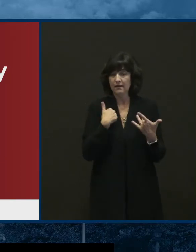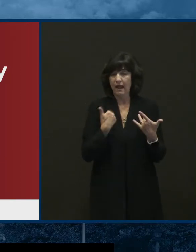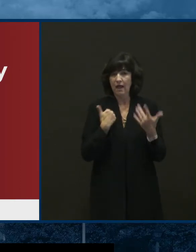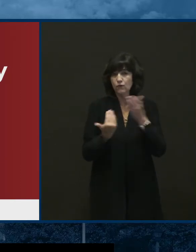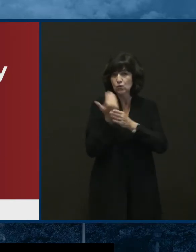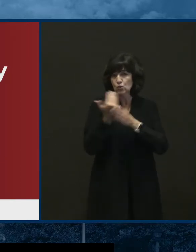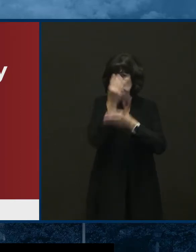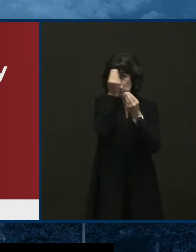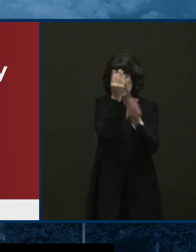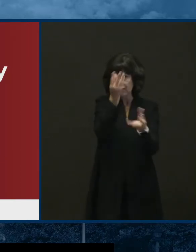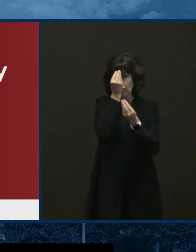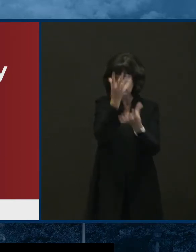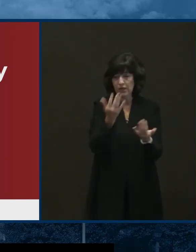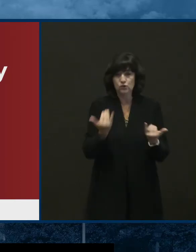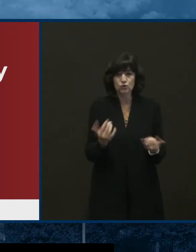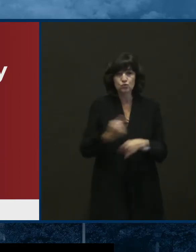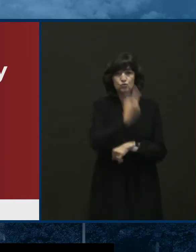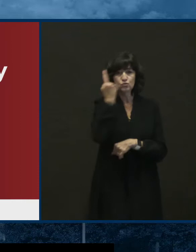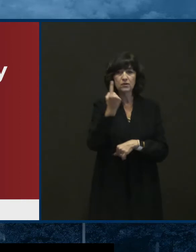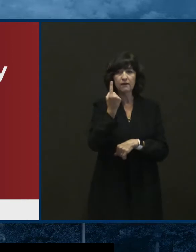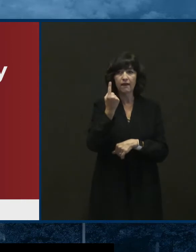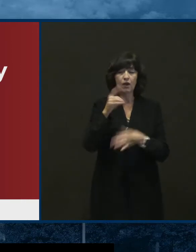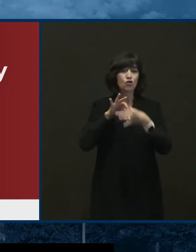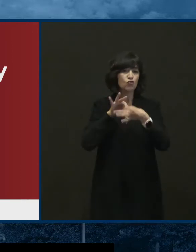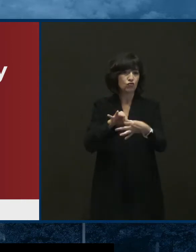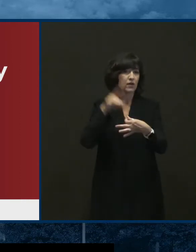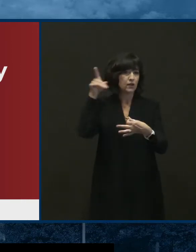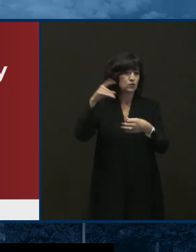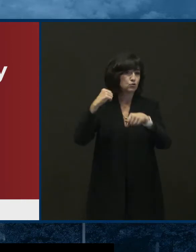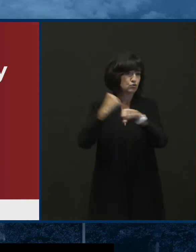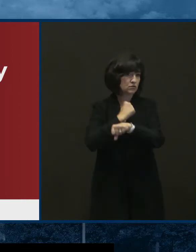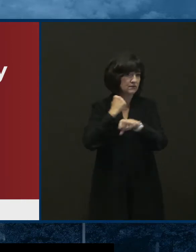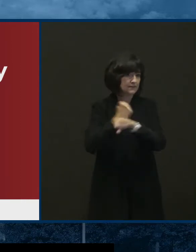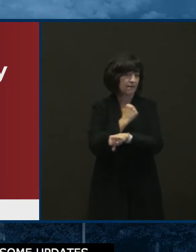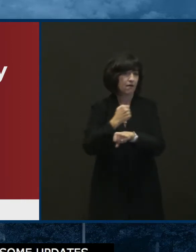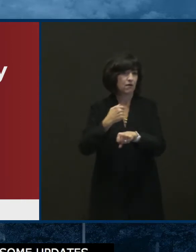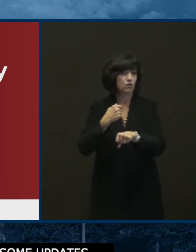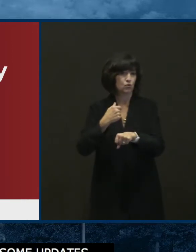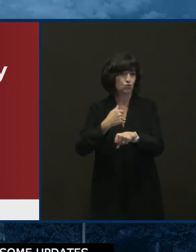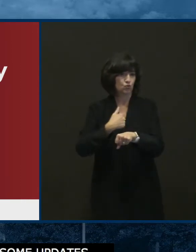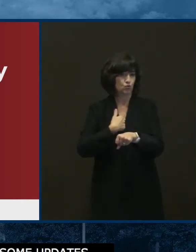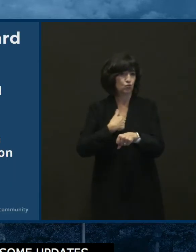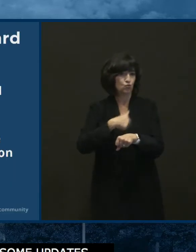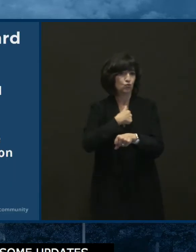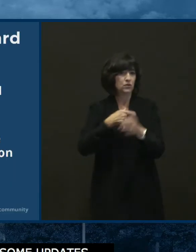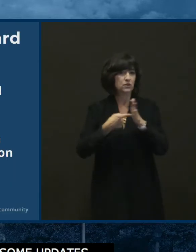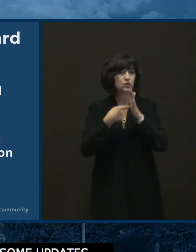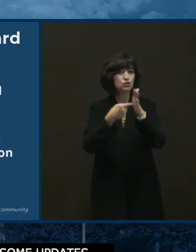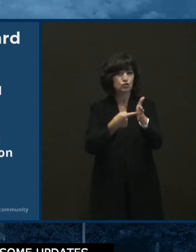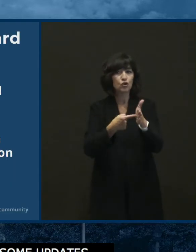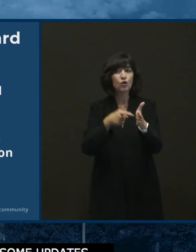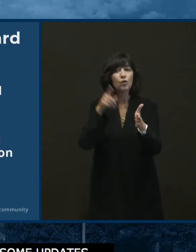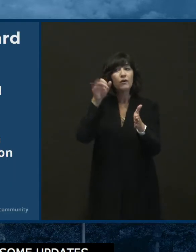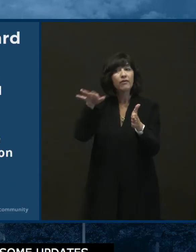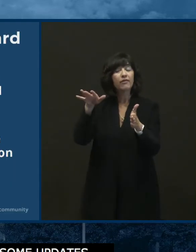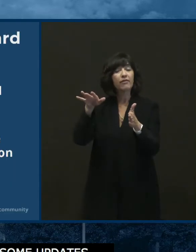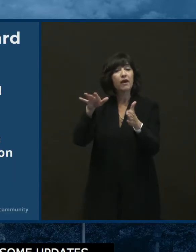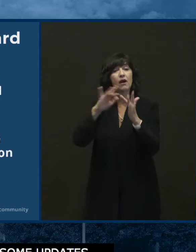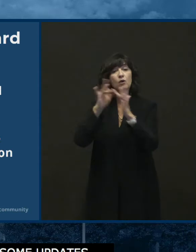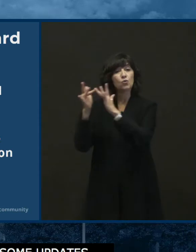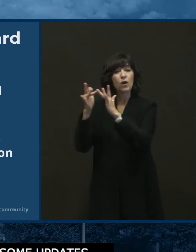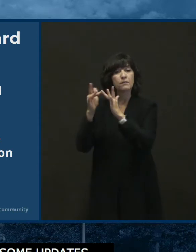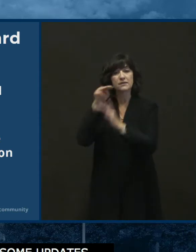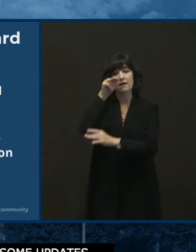on our the data that we are making available publicly on My Healthy Community. One